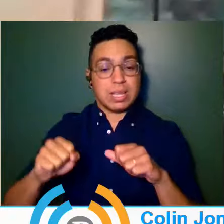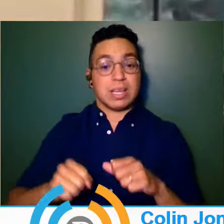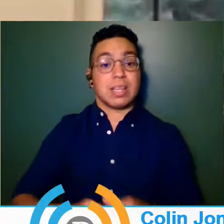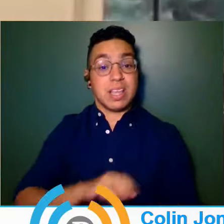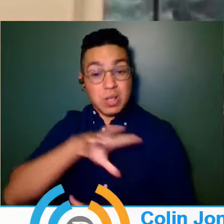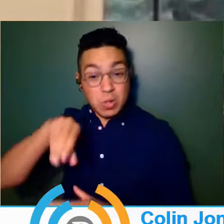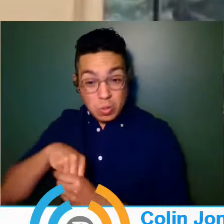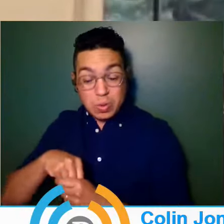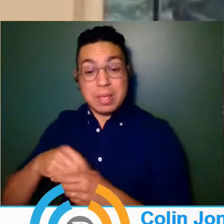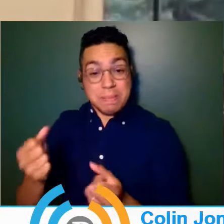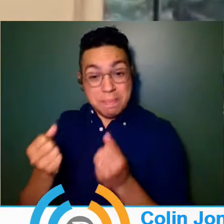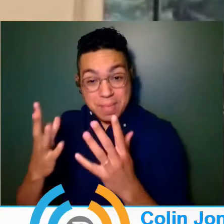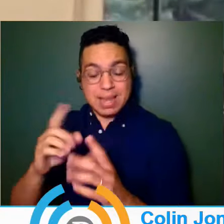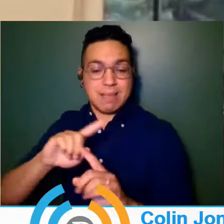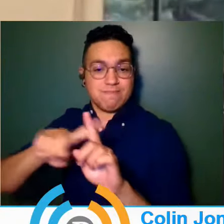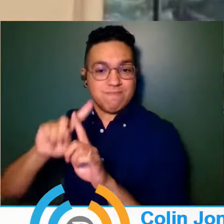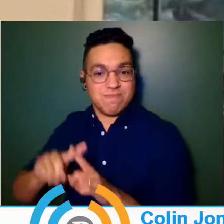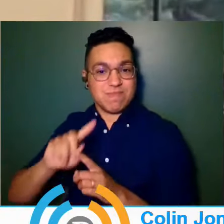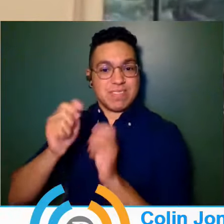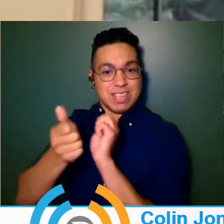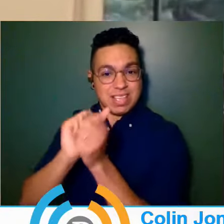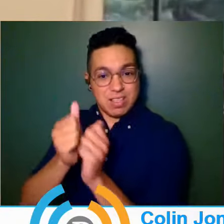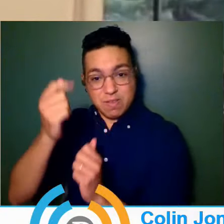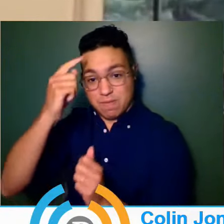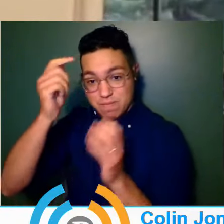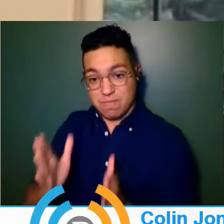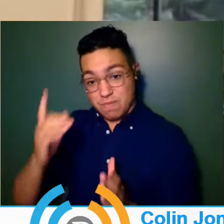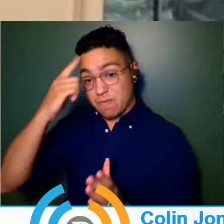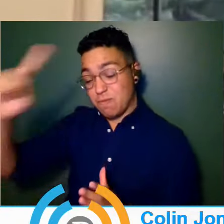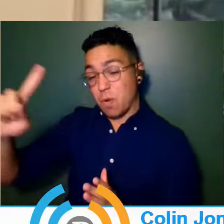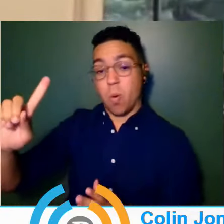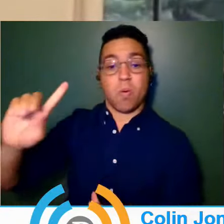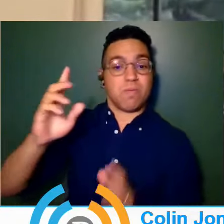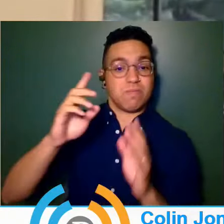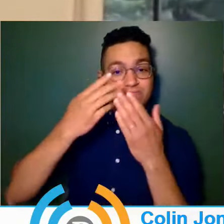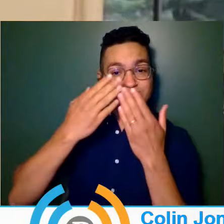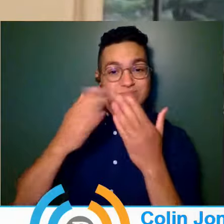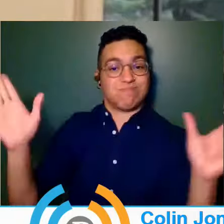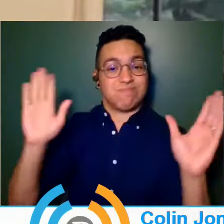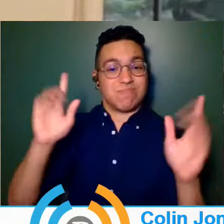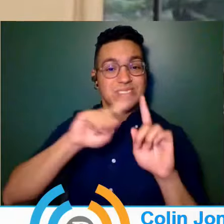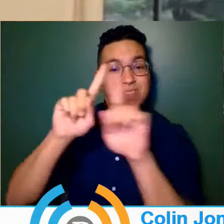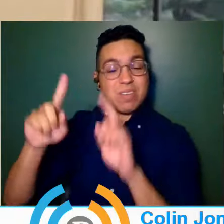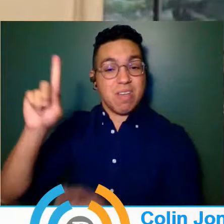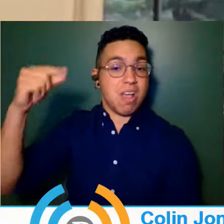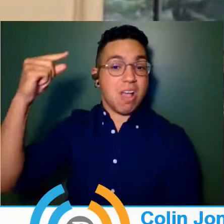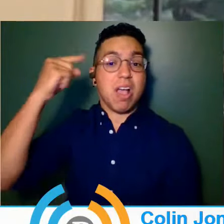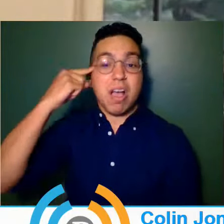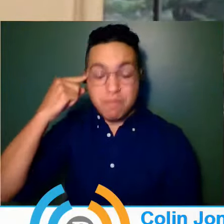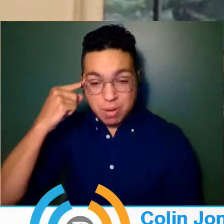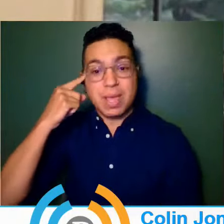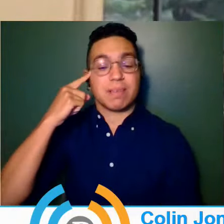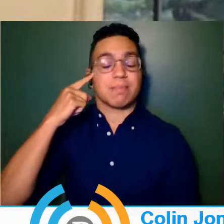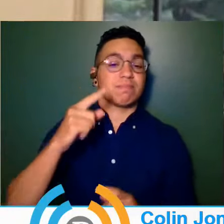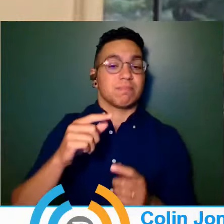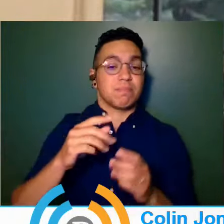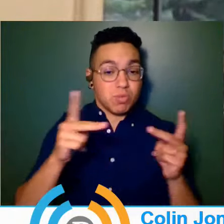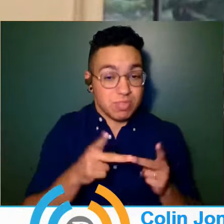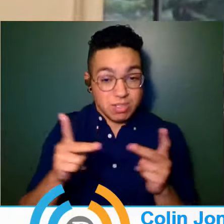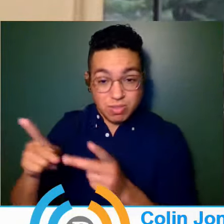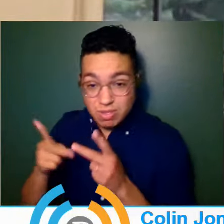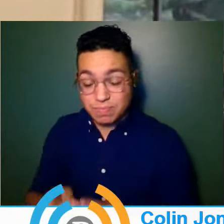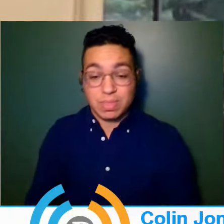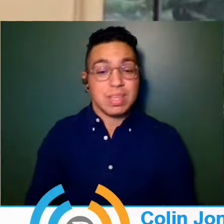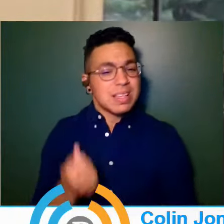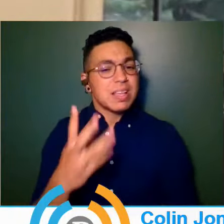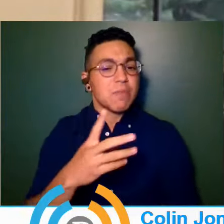are online and all are free. But there are 2 key ways you can help us support this public programming. First, I'd like to invite you to